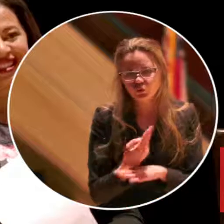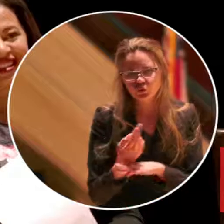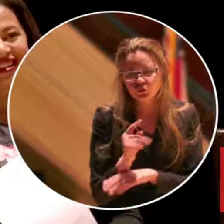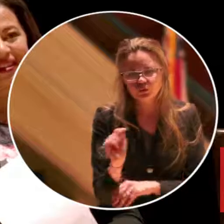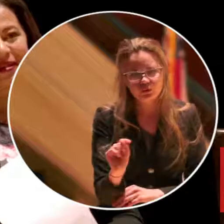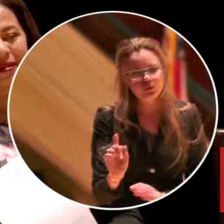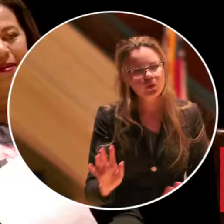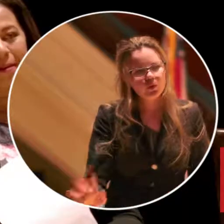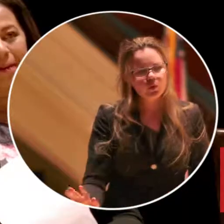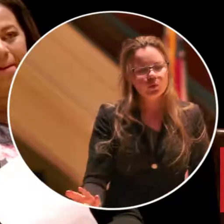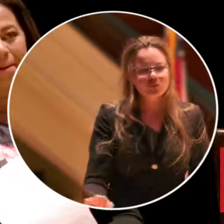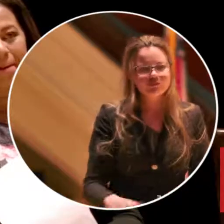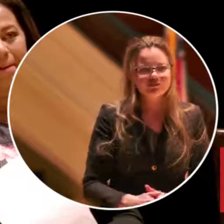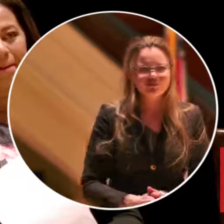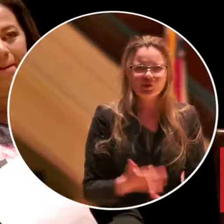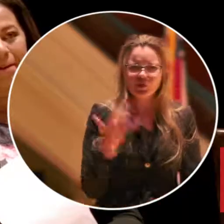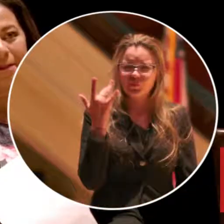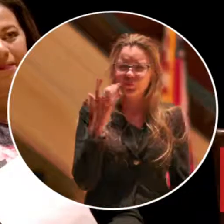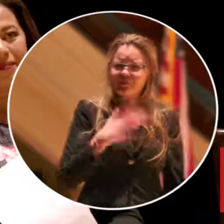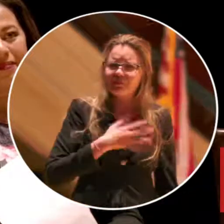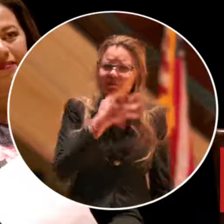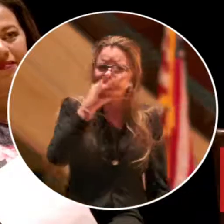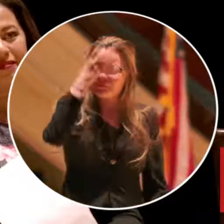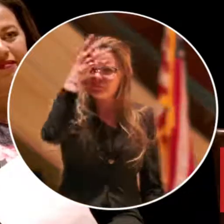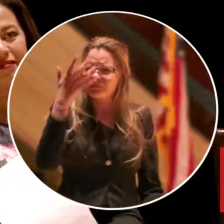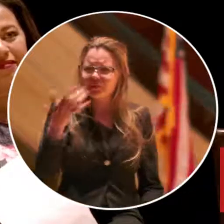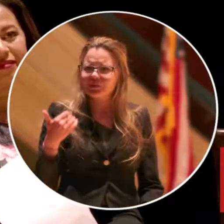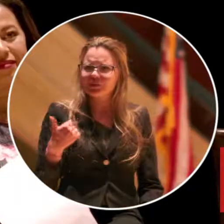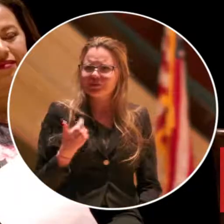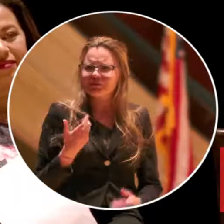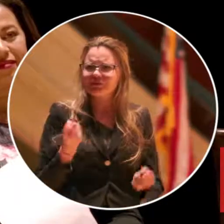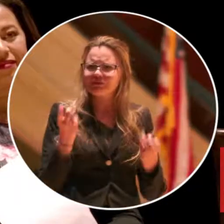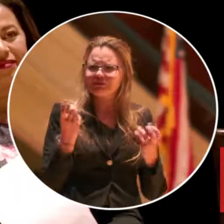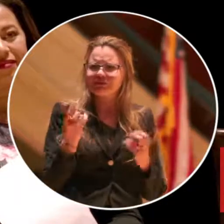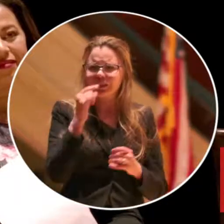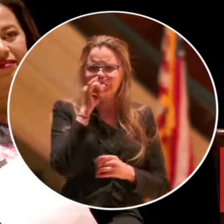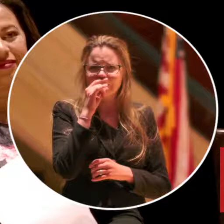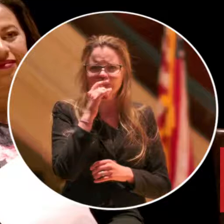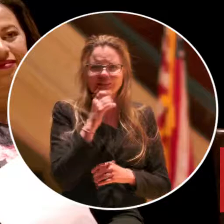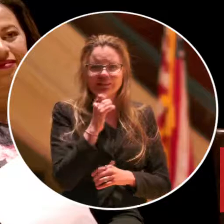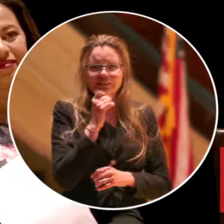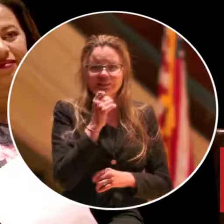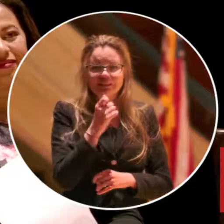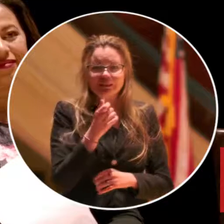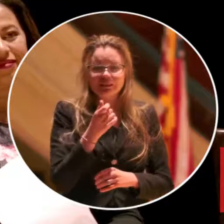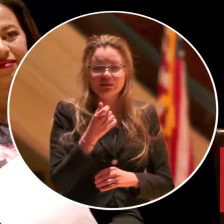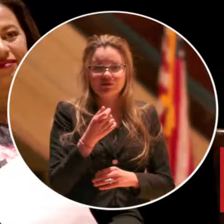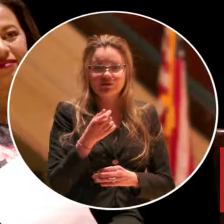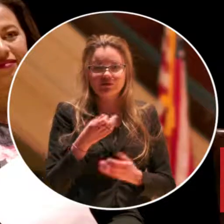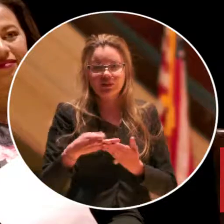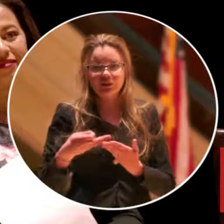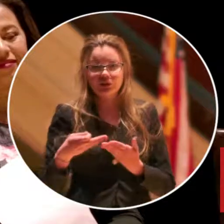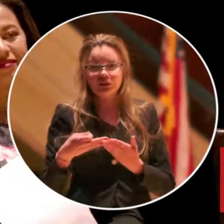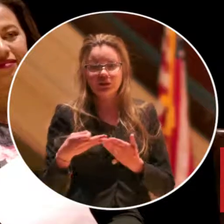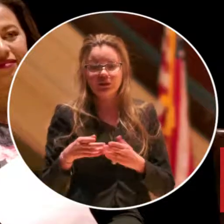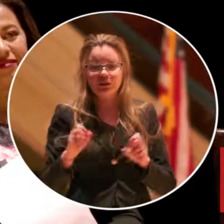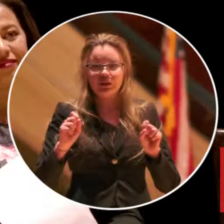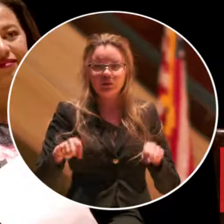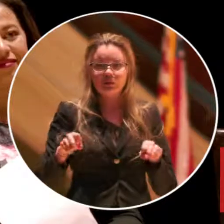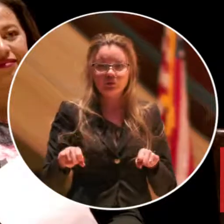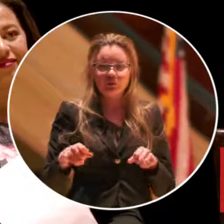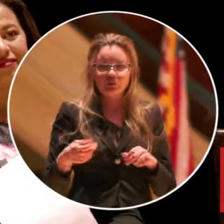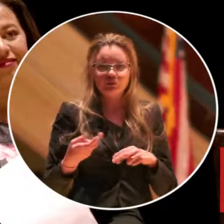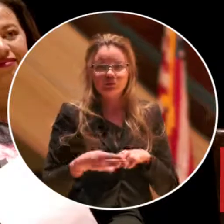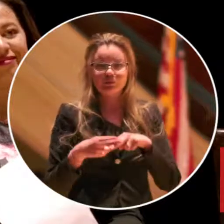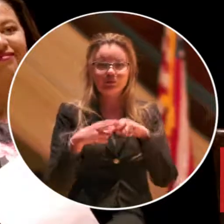So why did my parents have so many kids when they really didn't have the room nor the means to upgrade? For a long time, I chalked it up to bad contraceptive advice